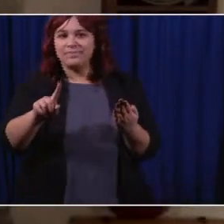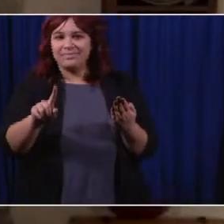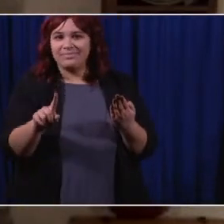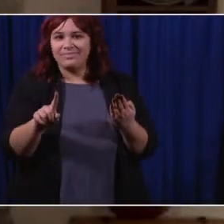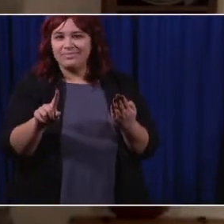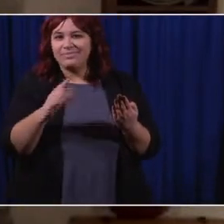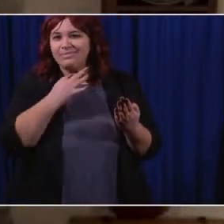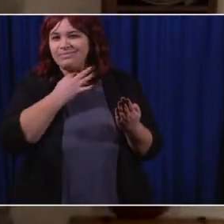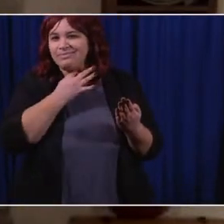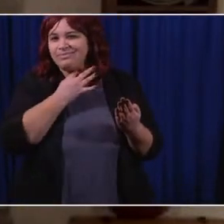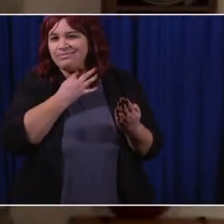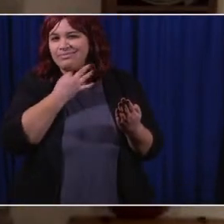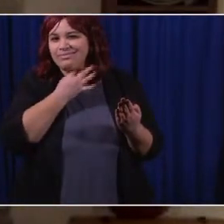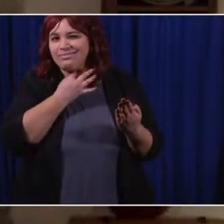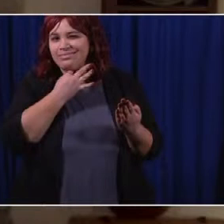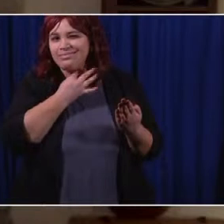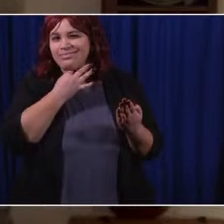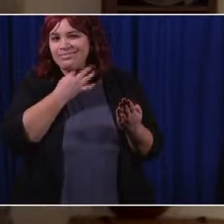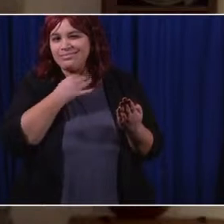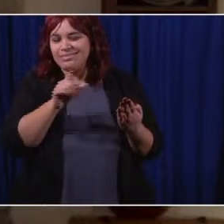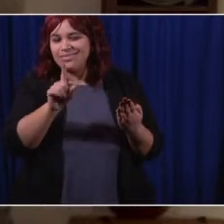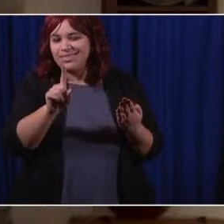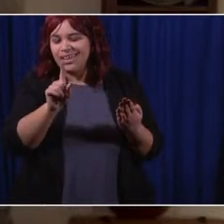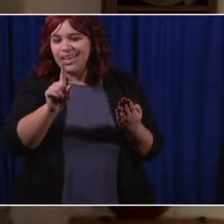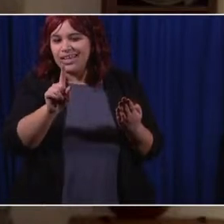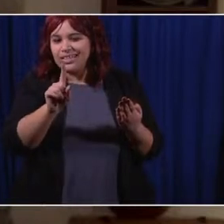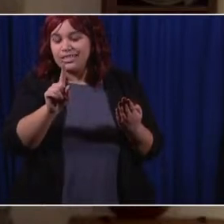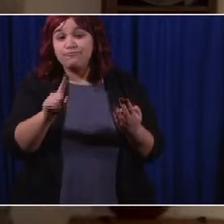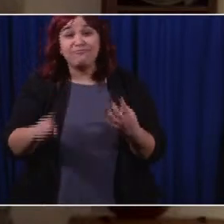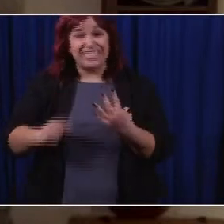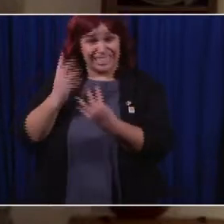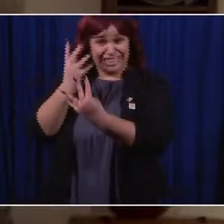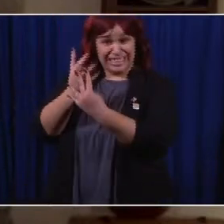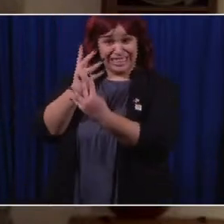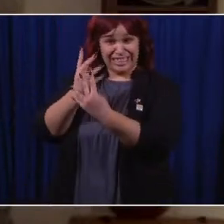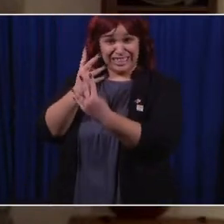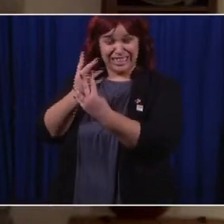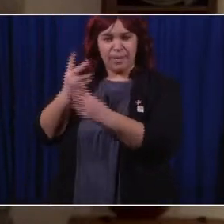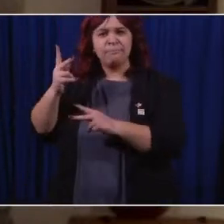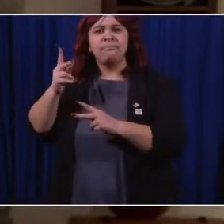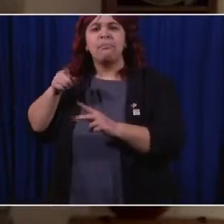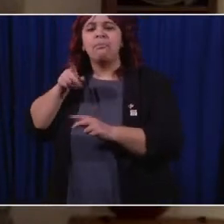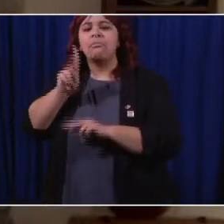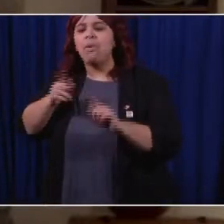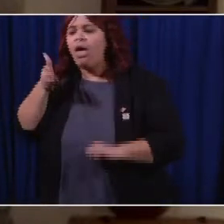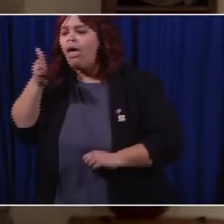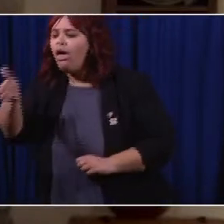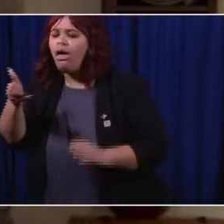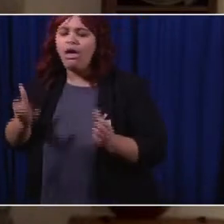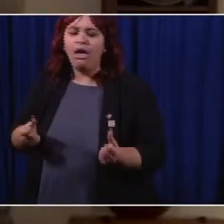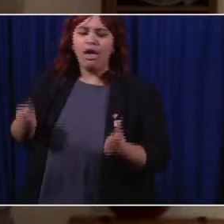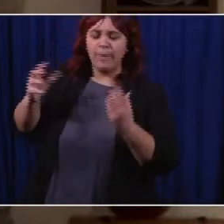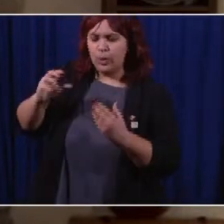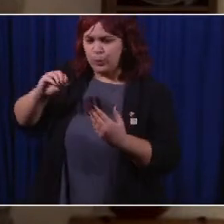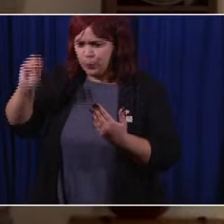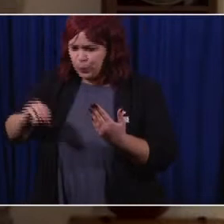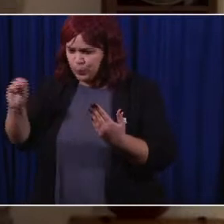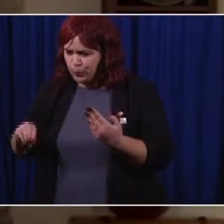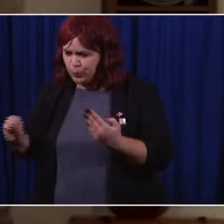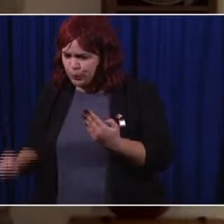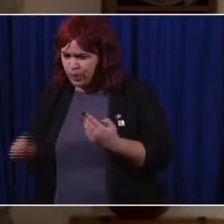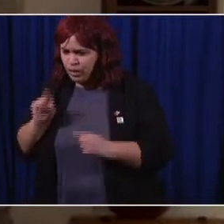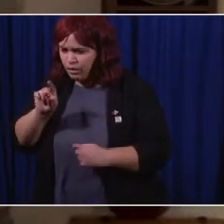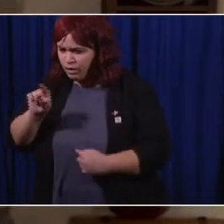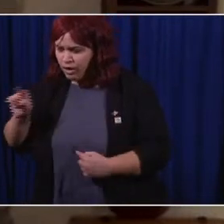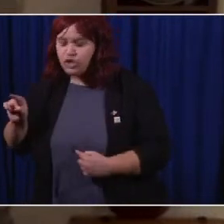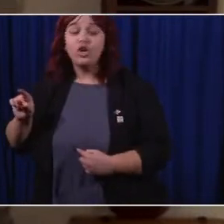where do things stand in reference to inmate populations and those that are administering them, so the staff